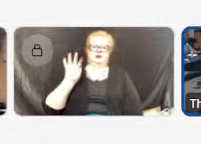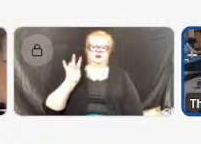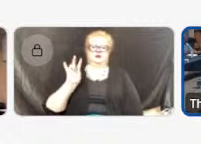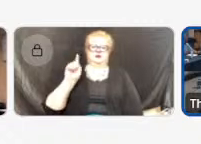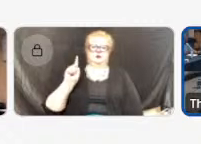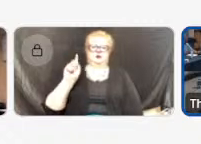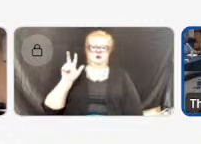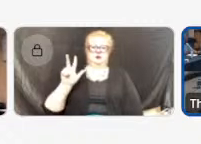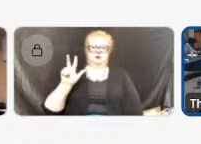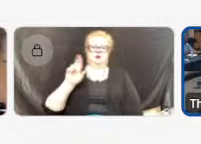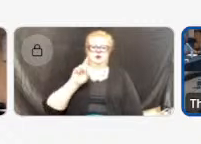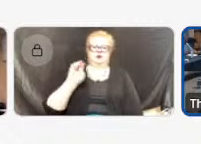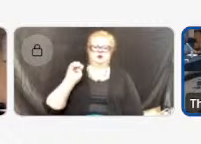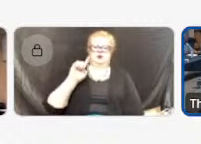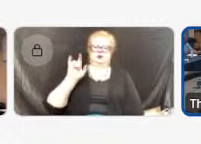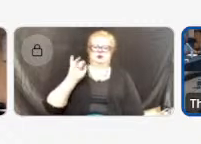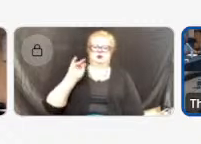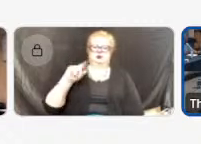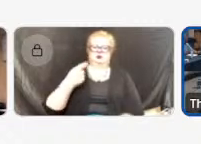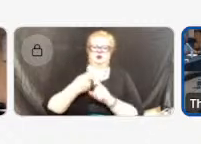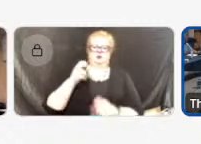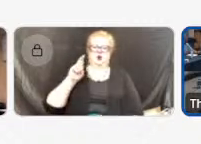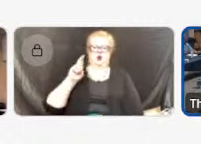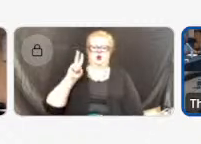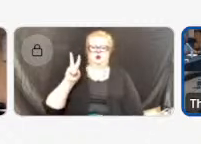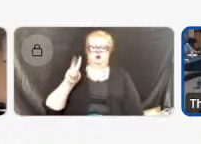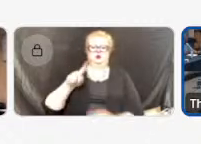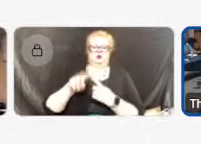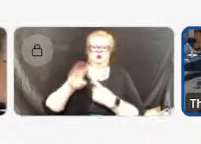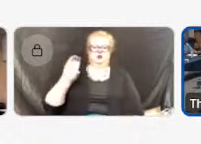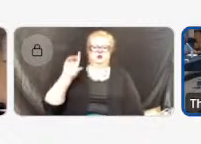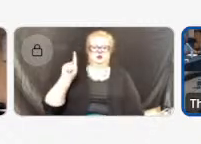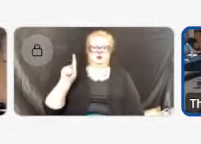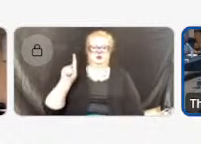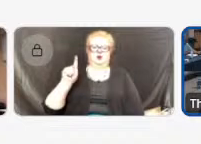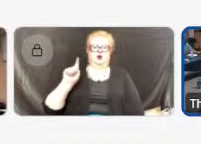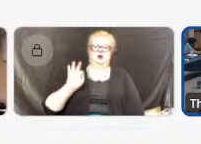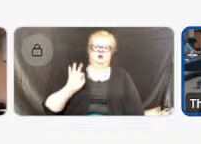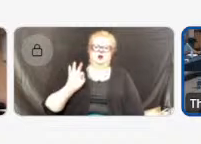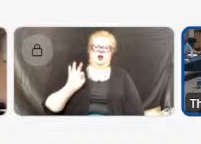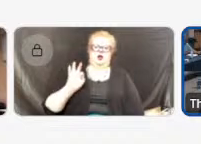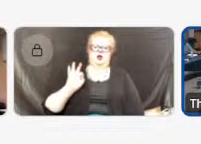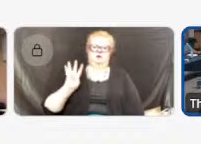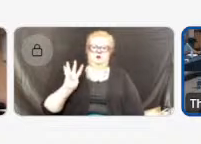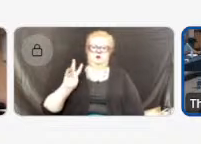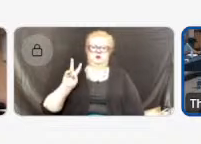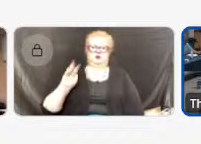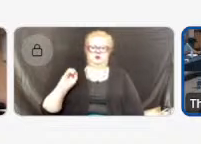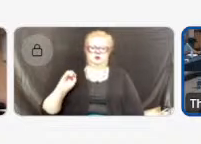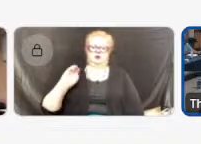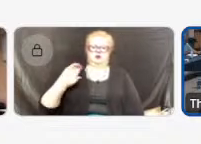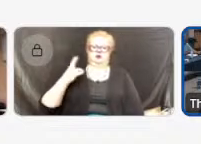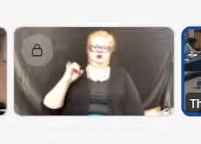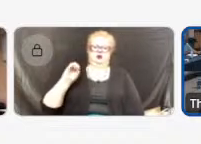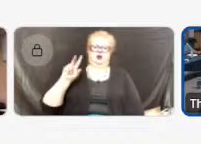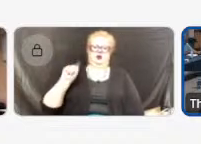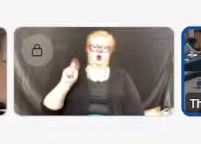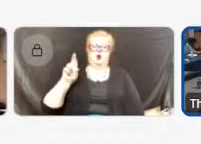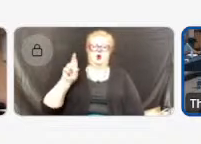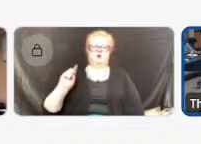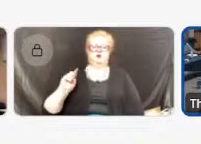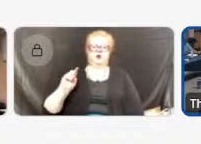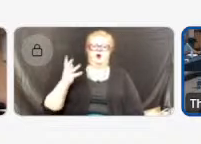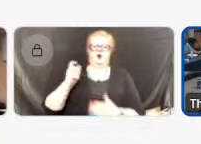Z9713, rezoning from R2 to C1 at 9204 Chico Road. The applicant is proposing to rezone